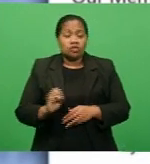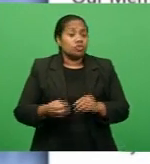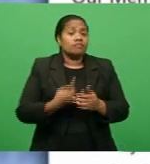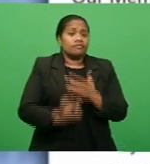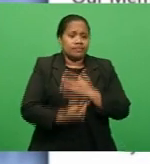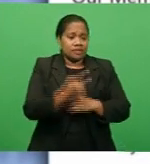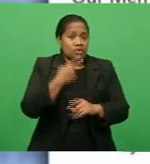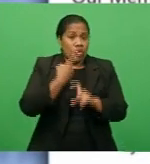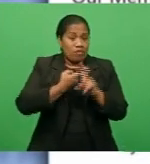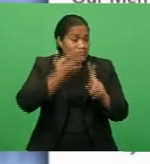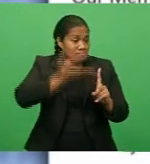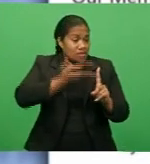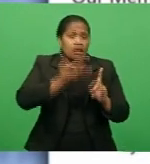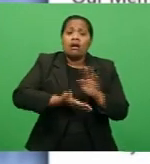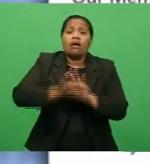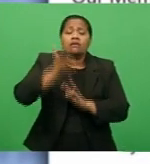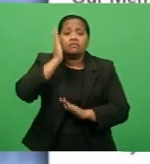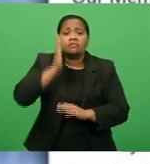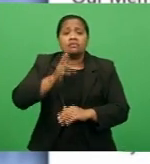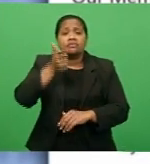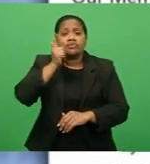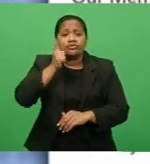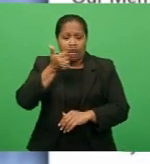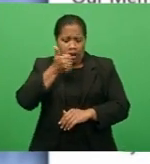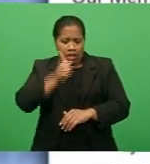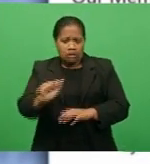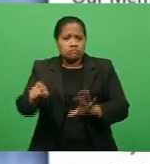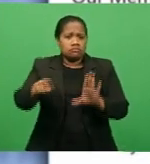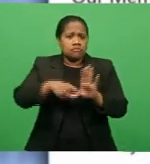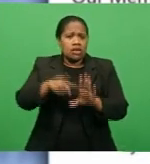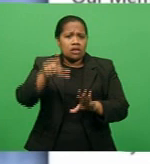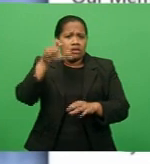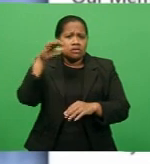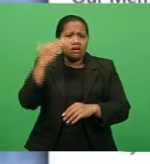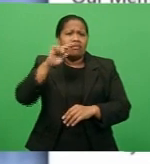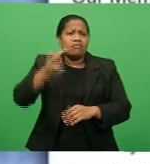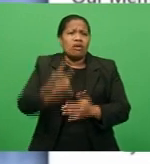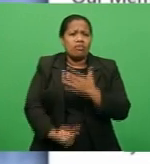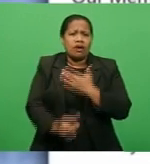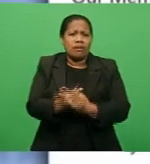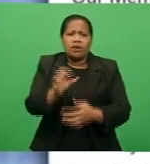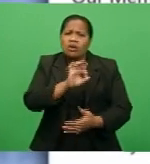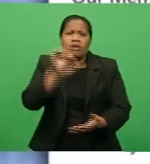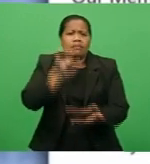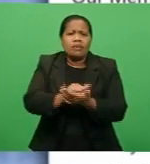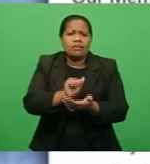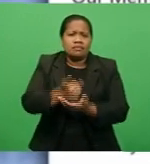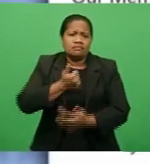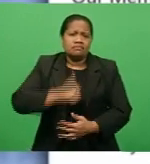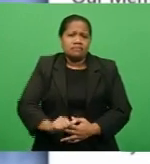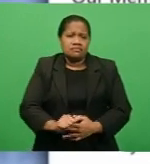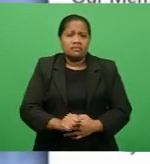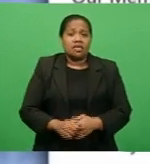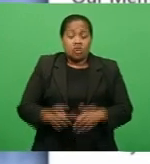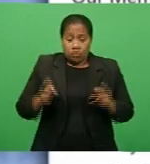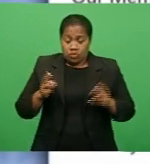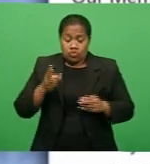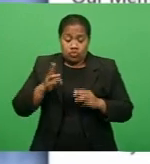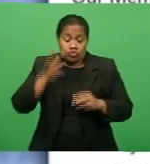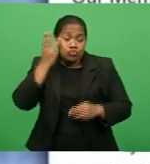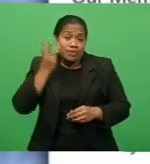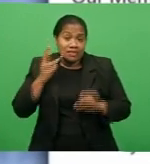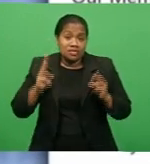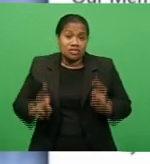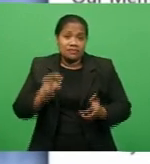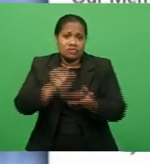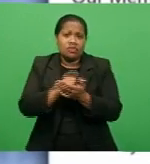school teacher and is allowed into classrooms despite his unethical and misogynistic behaviour. The women's human rights groups have called